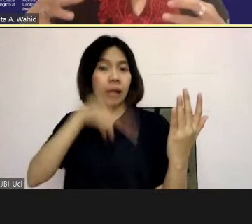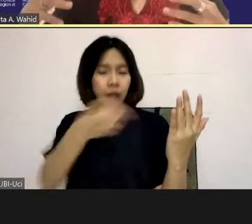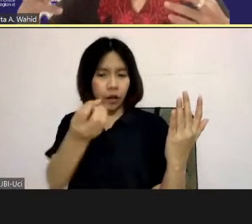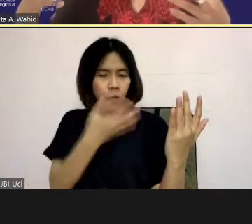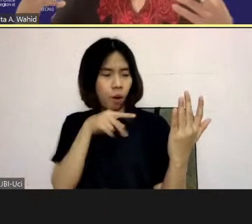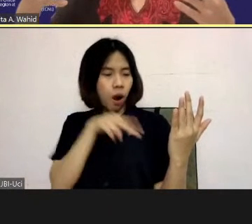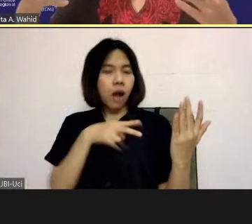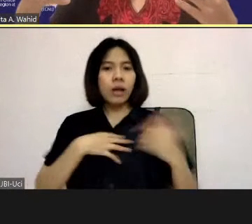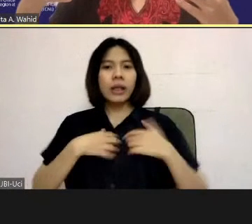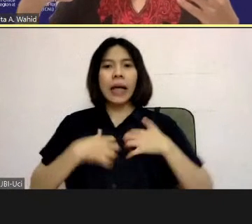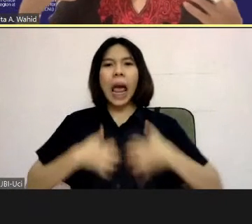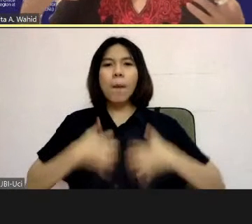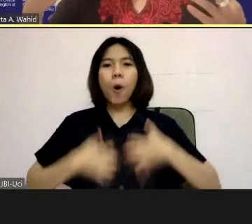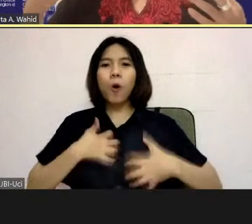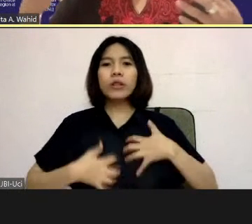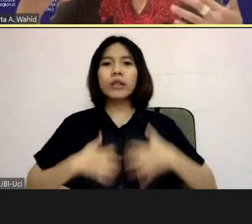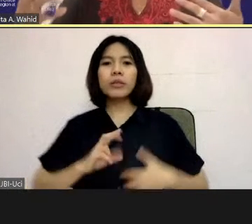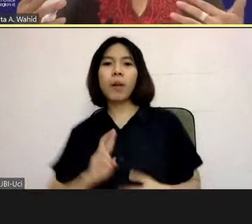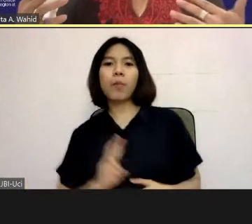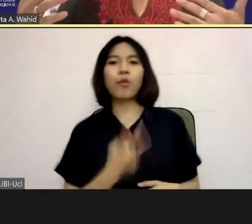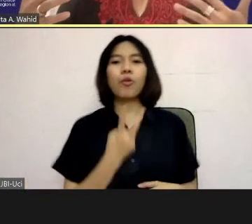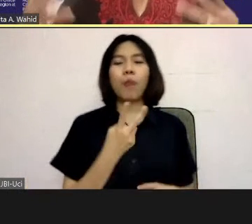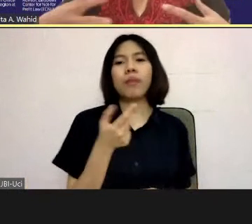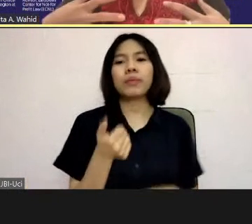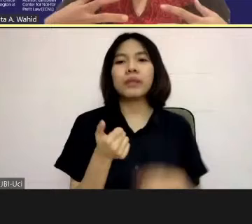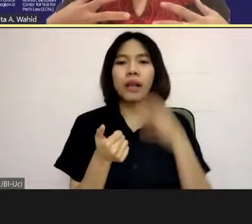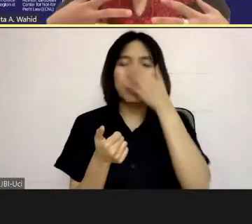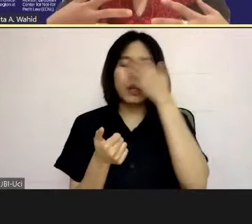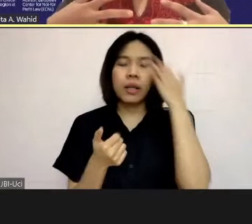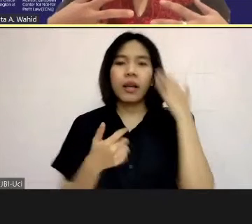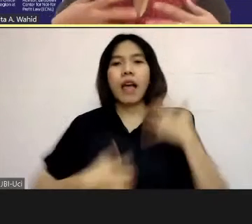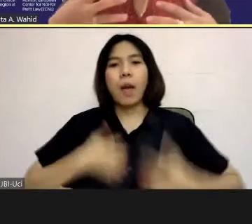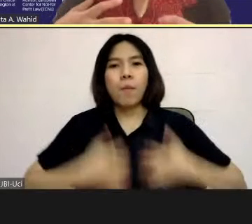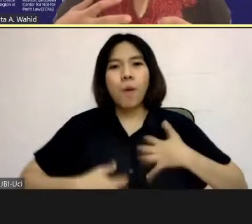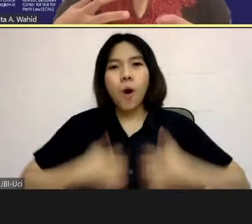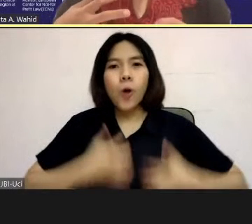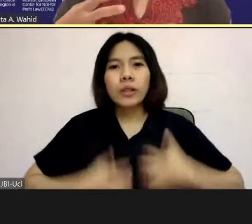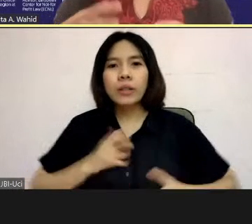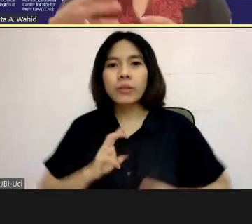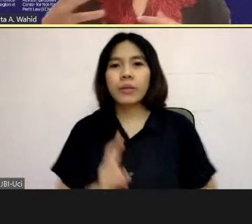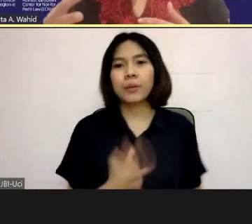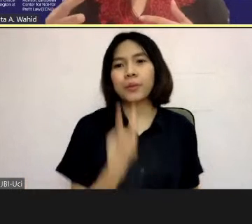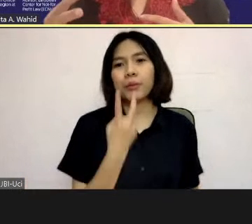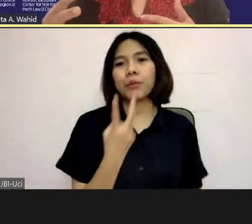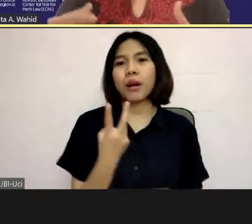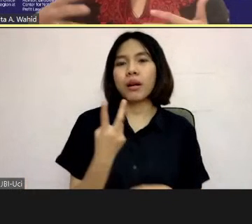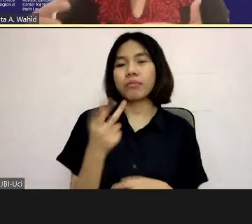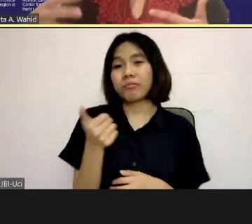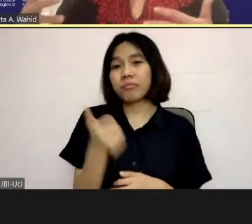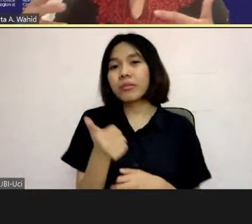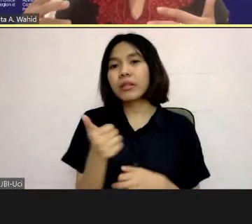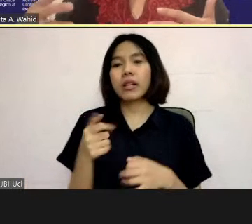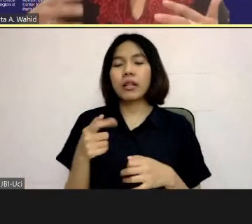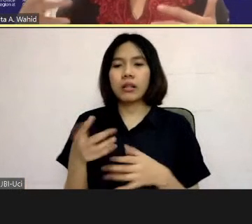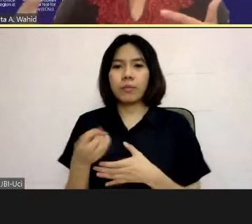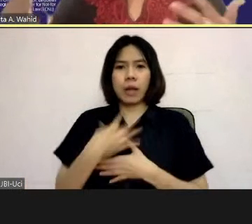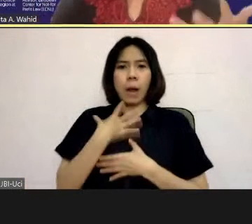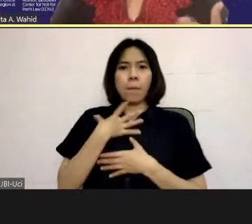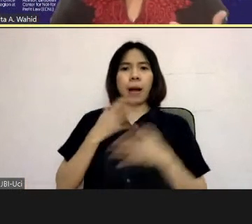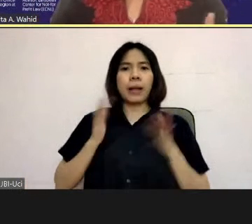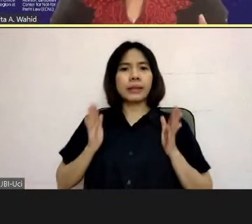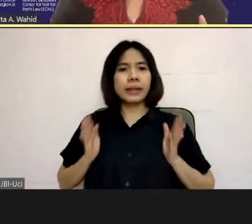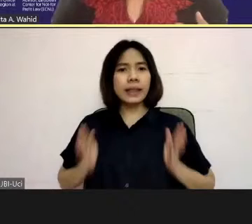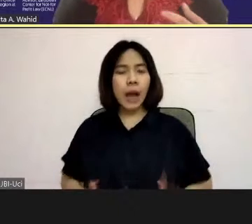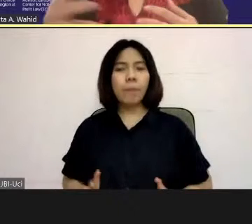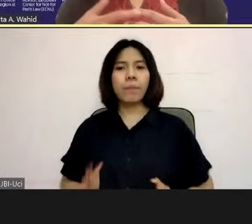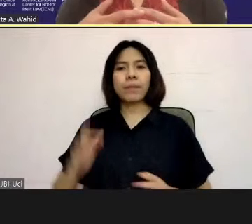when it's happening continuously, non-stop. It's not just impact to the emotions, but also to